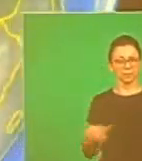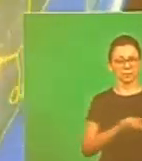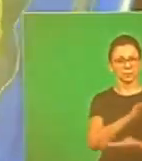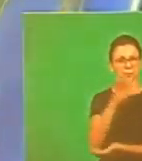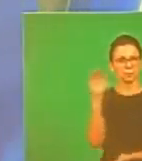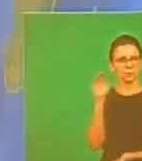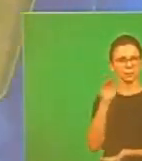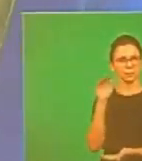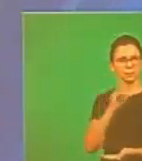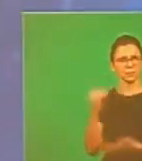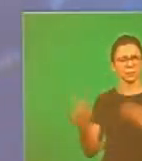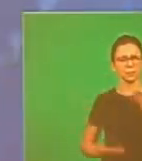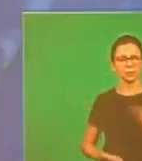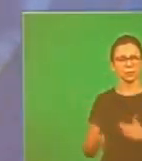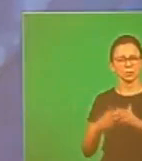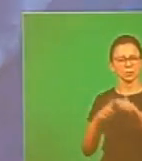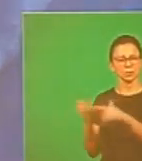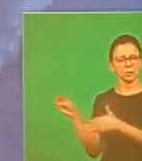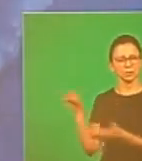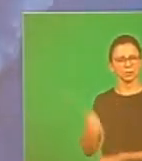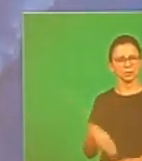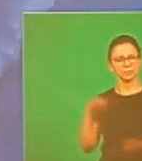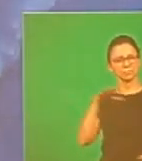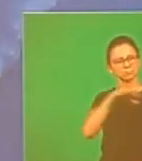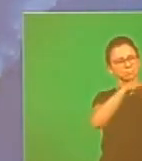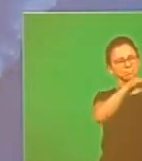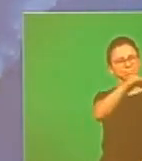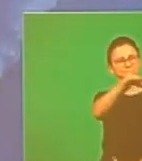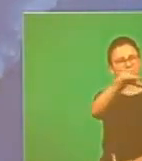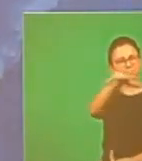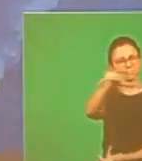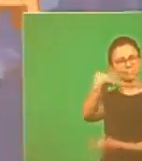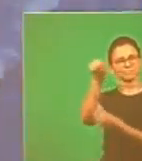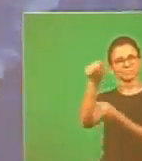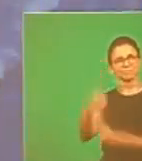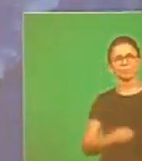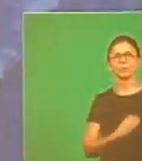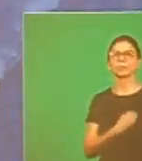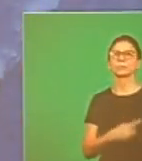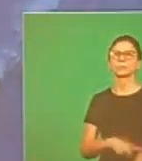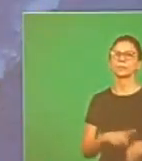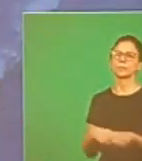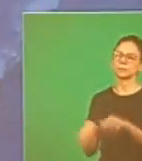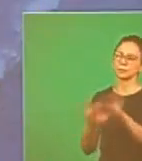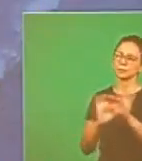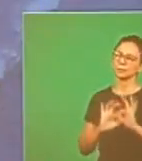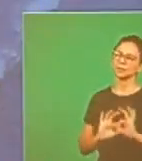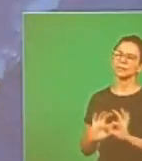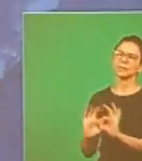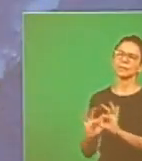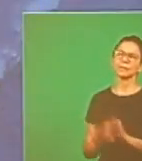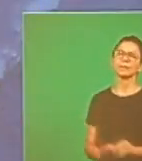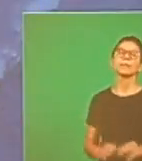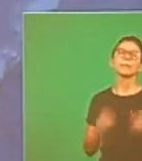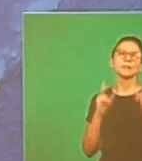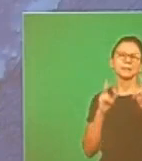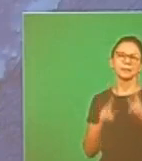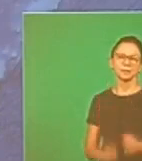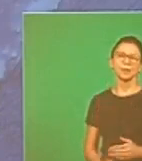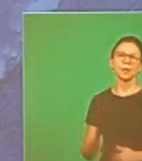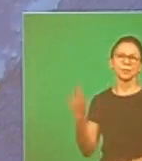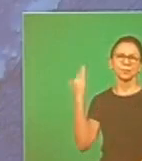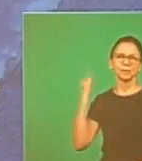The system of transmission, the members of the Maranatha Christian Church of the entire planet live a moment in unity